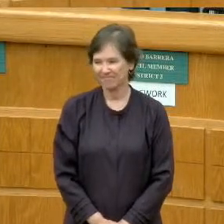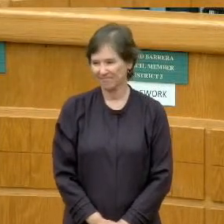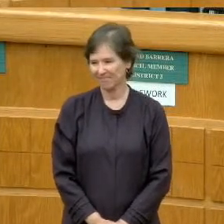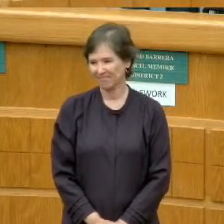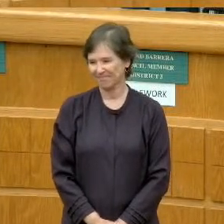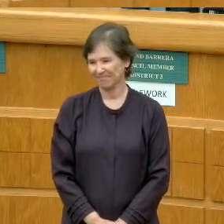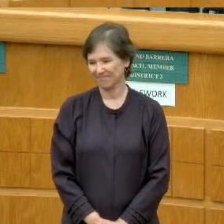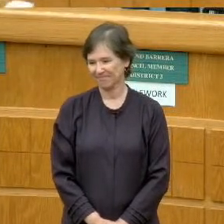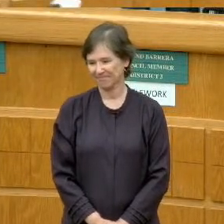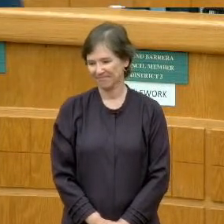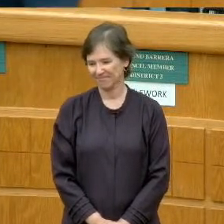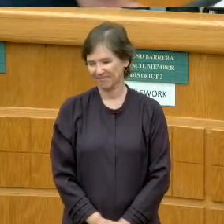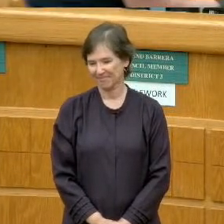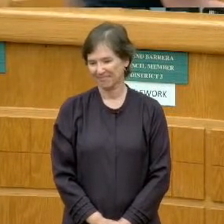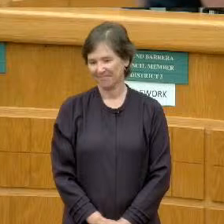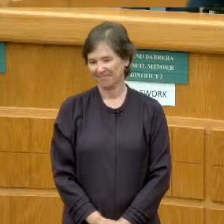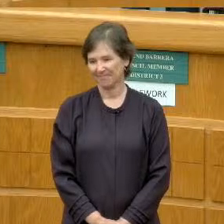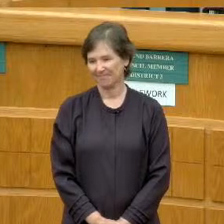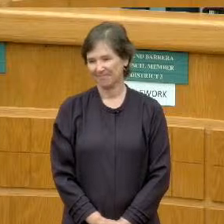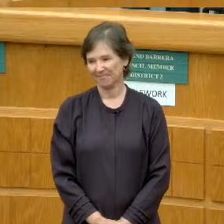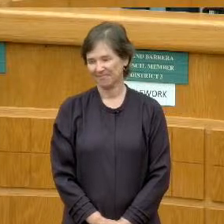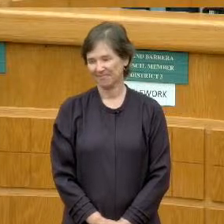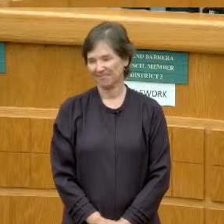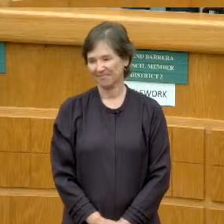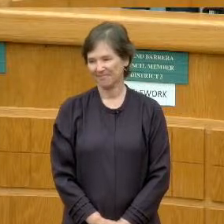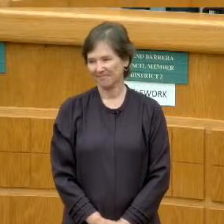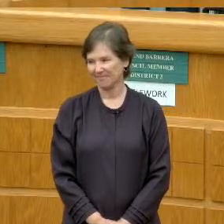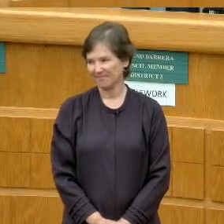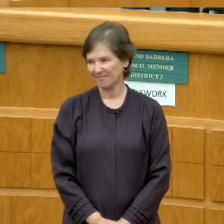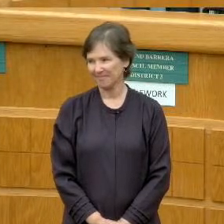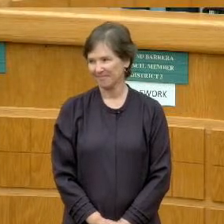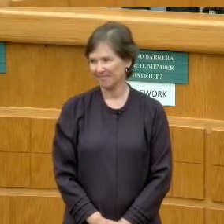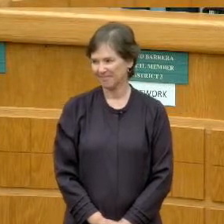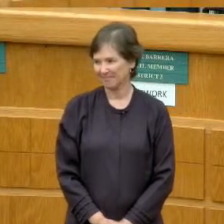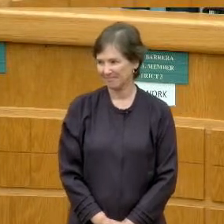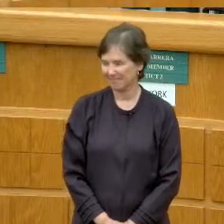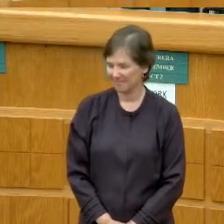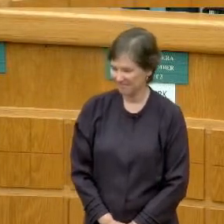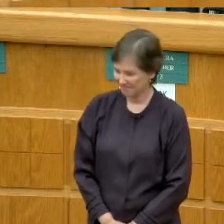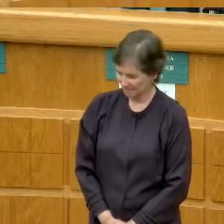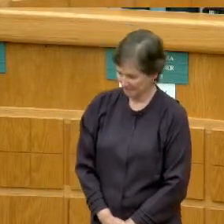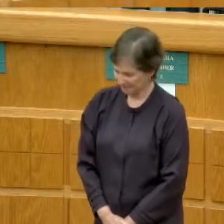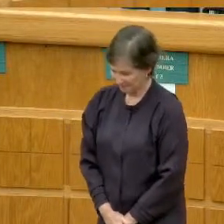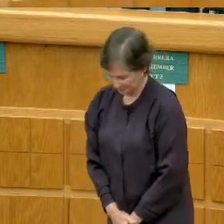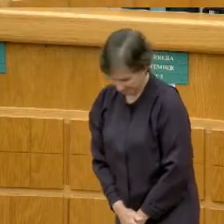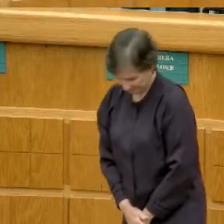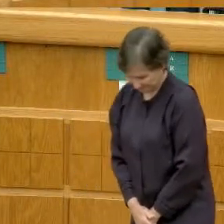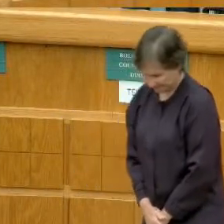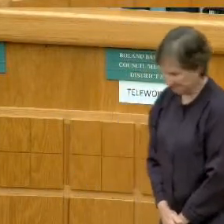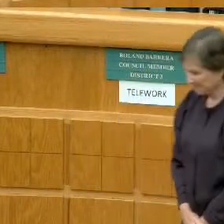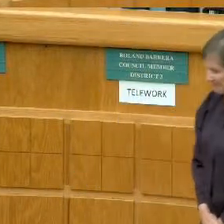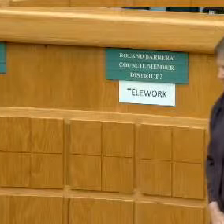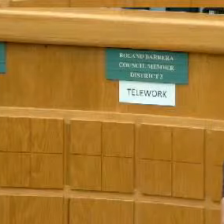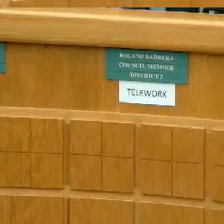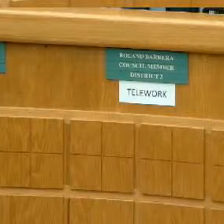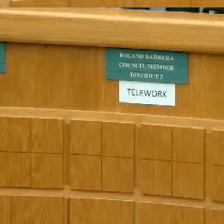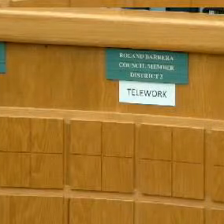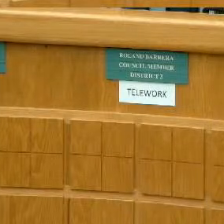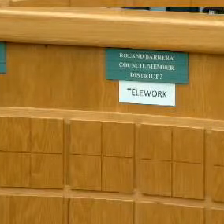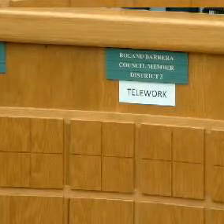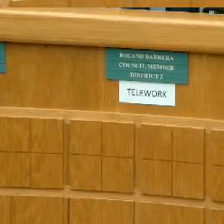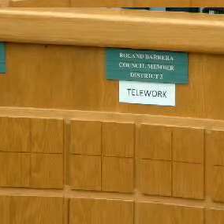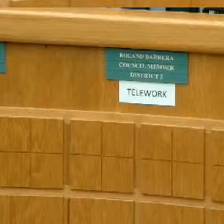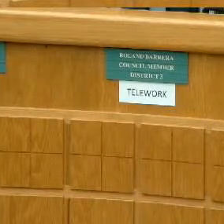comunidad médica por todo su trabajo hasta el día de hoy. A continuación va a hablar el administrador de la ciudad, Peter Zanoni.